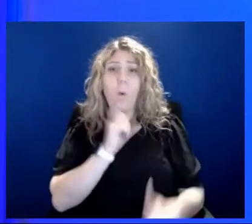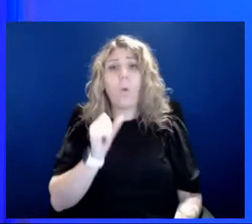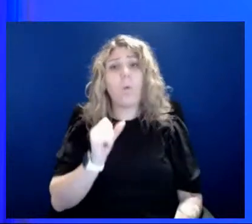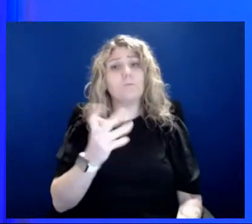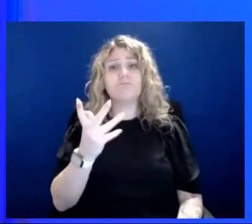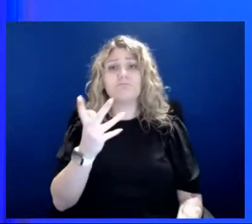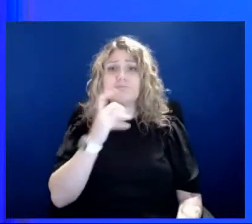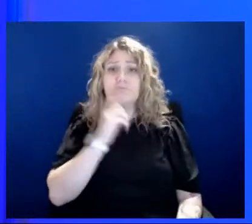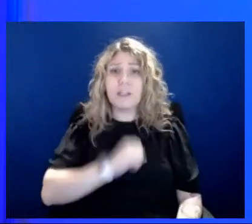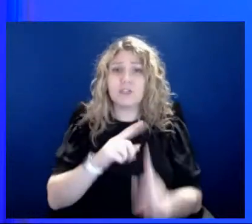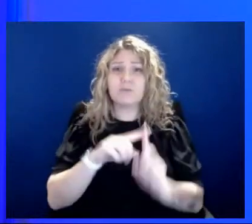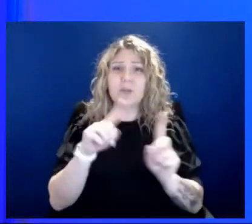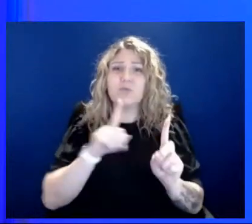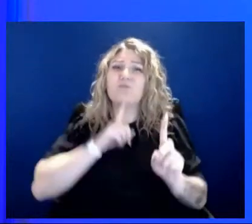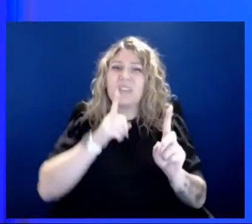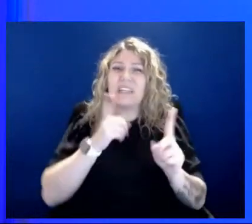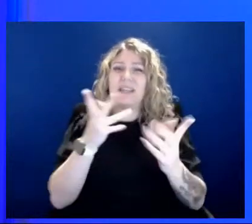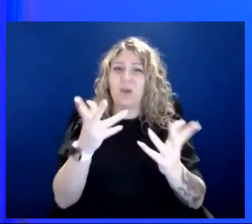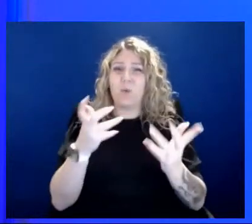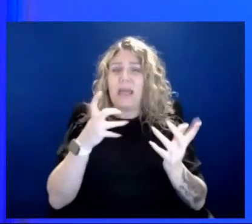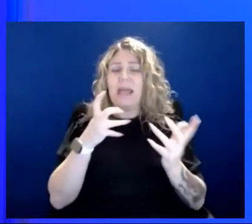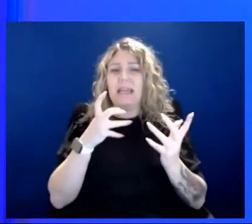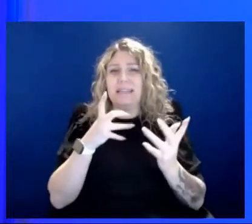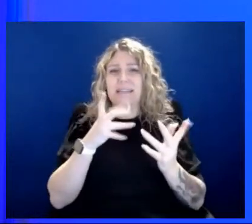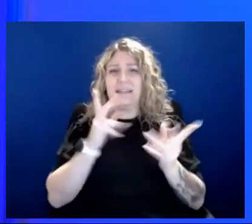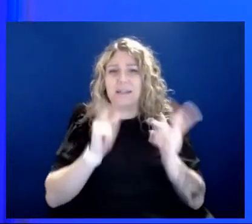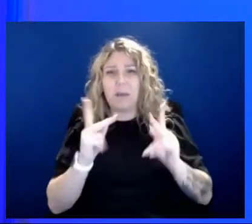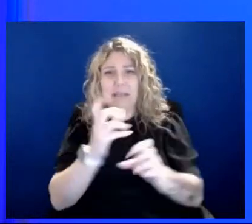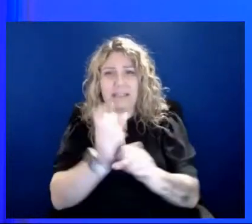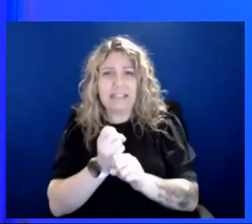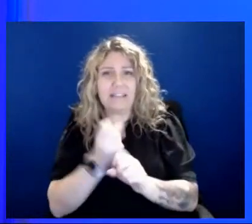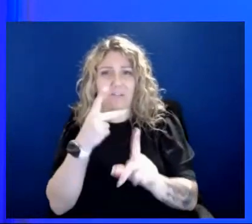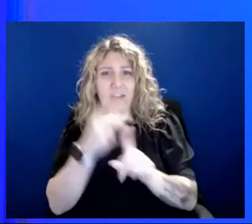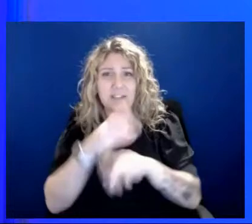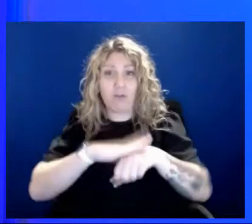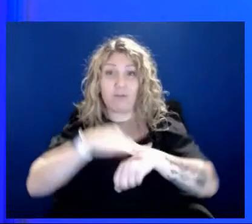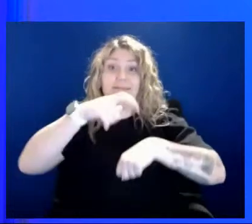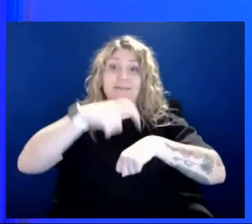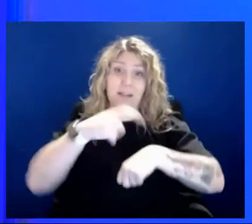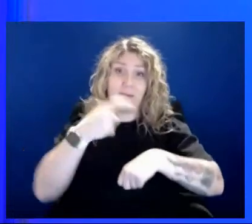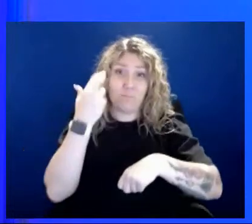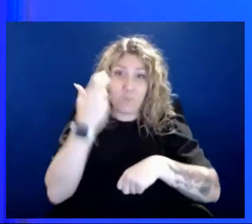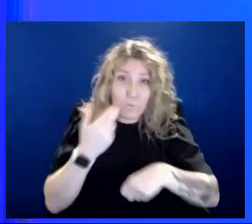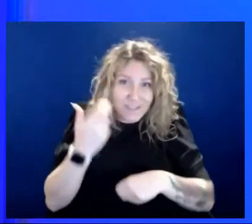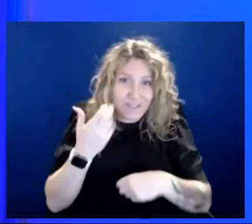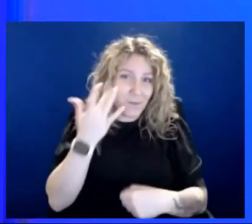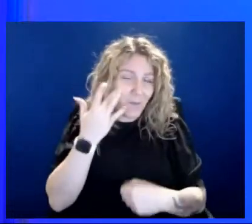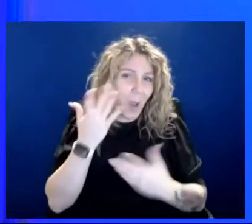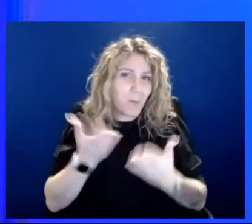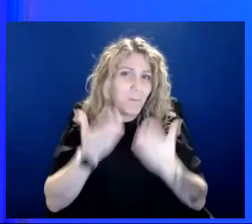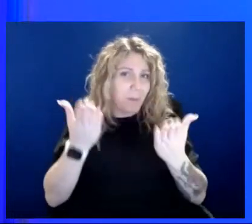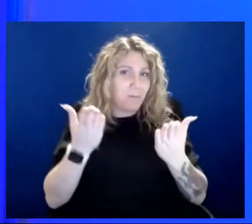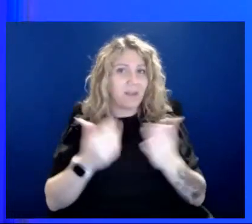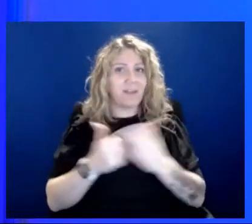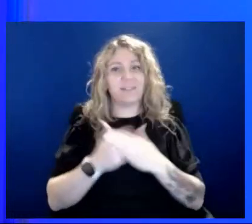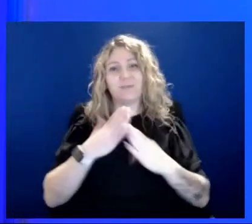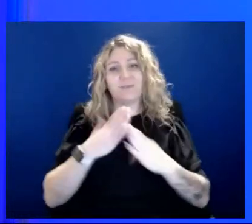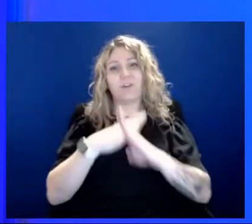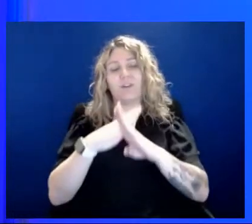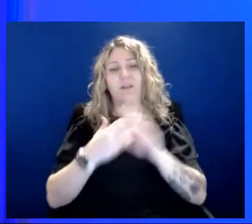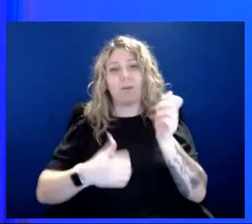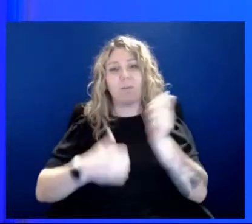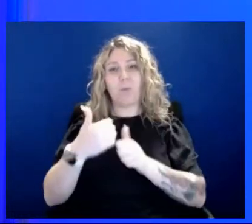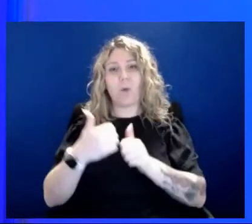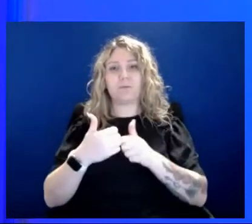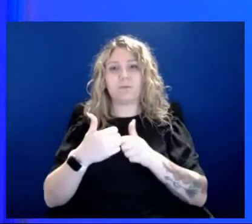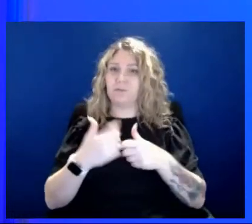really want people to get their vaccines on time, because there's a reason we recommend them then, and that's to prevent the most outcomes